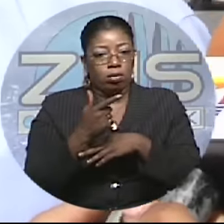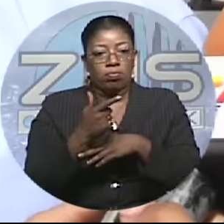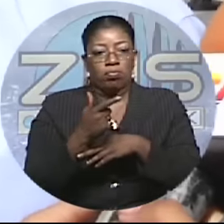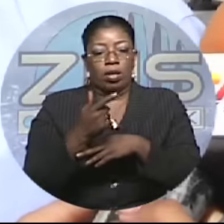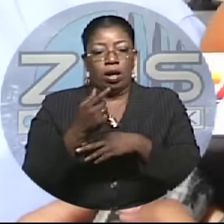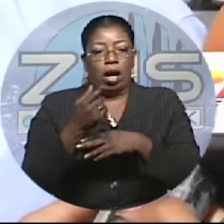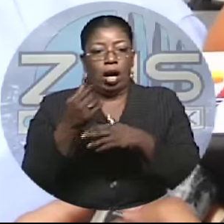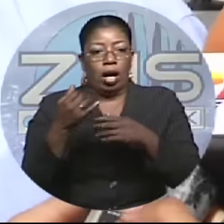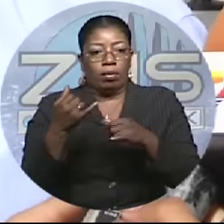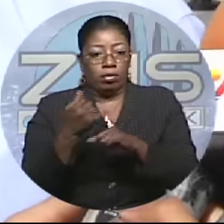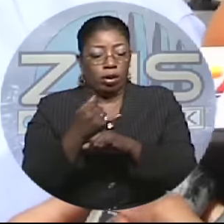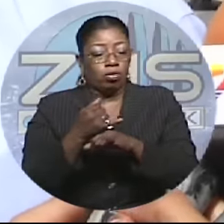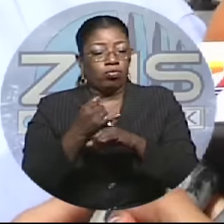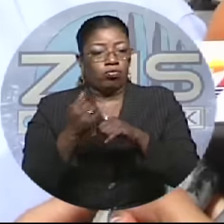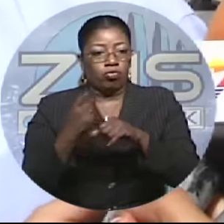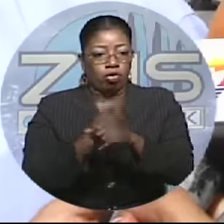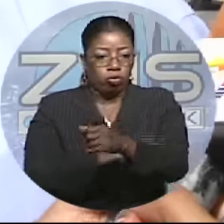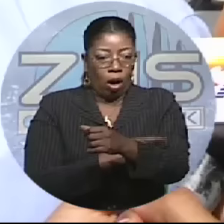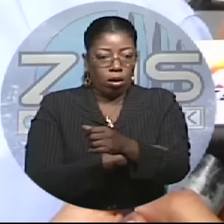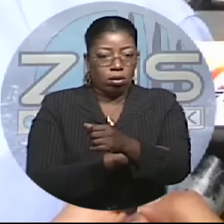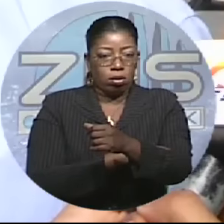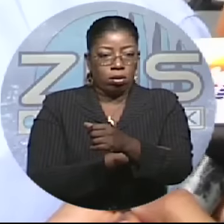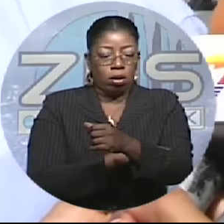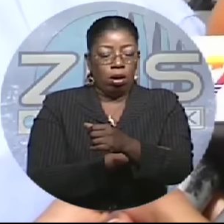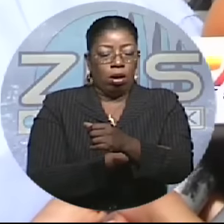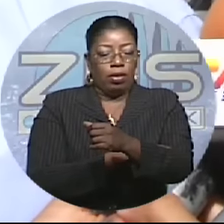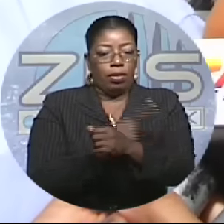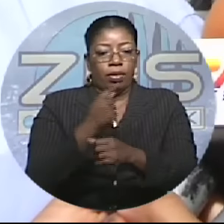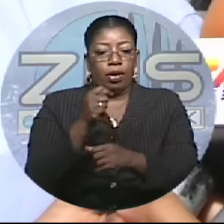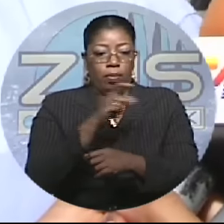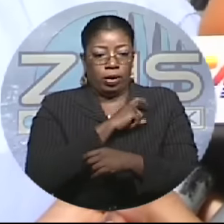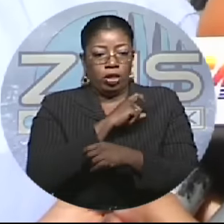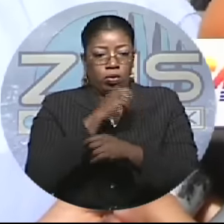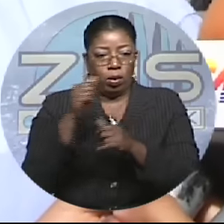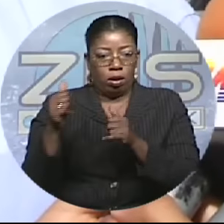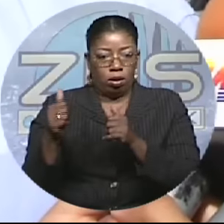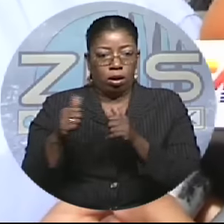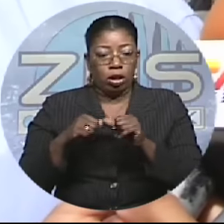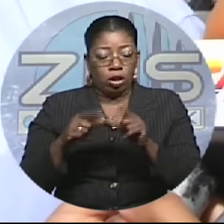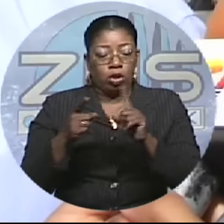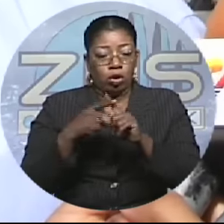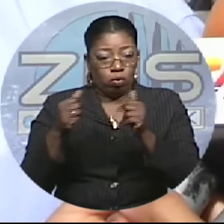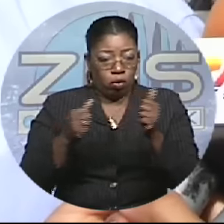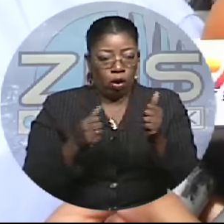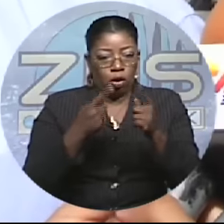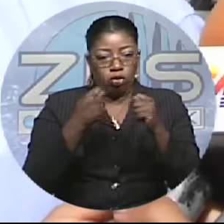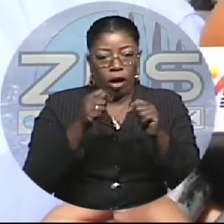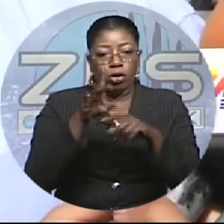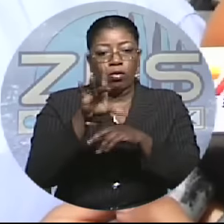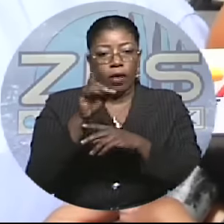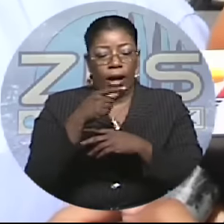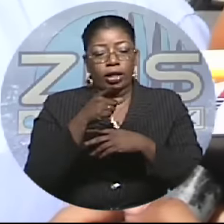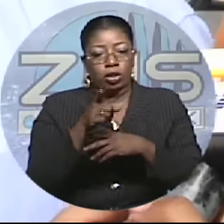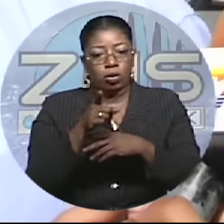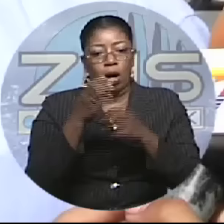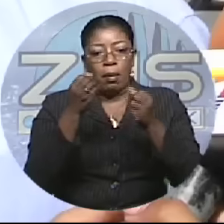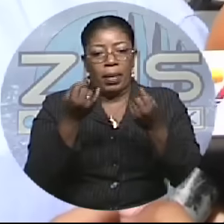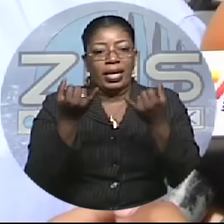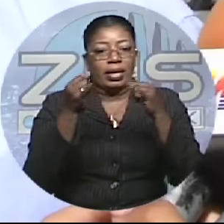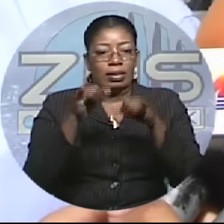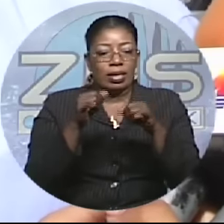illegal drugs, police will continue to pursue you, because most of our instances are being used with firearms.